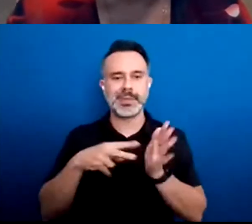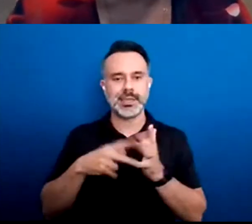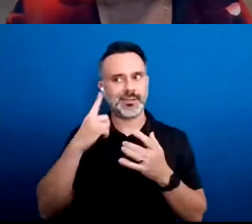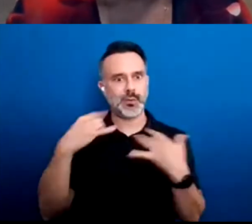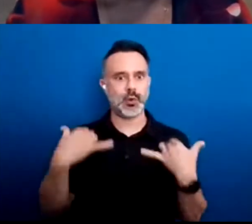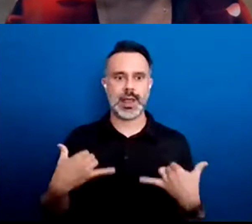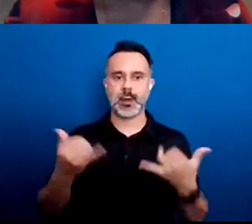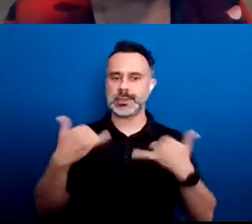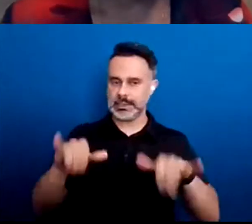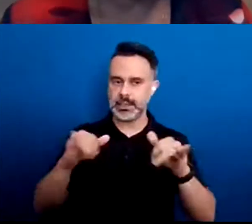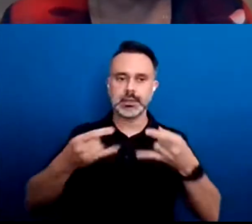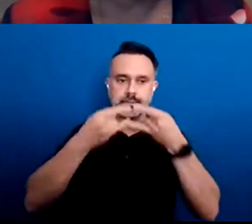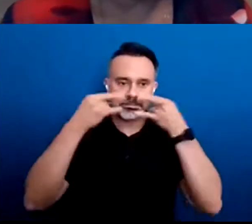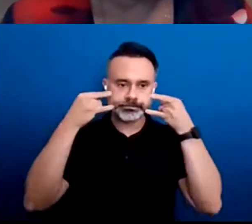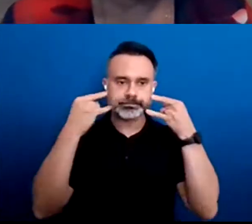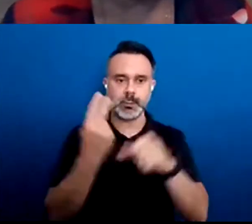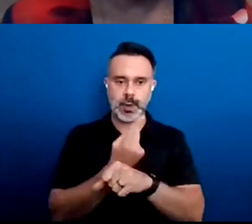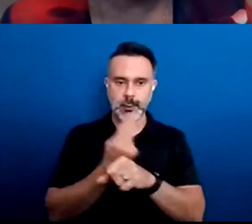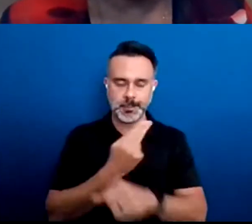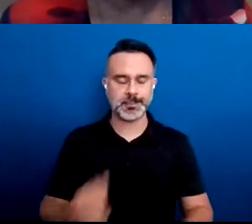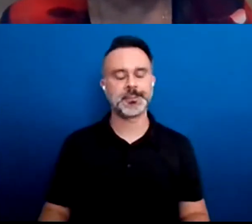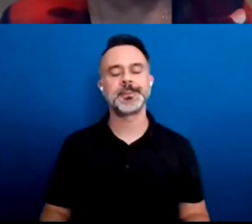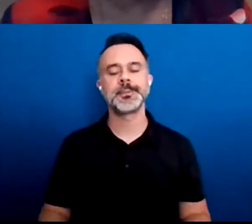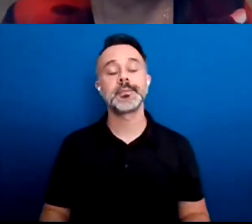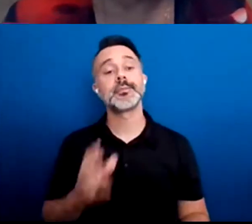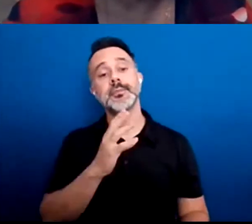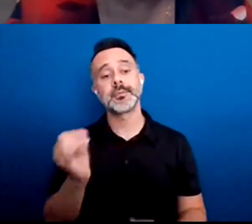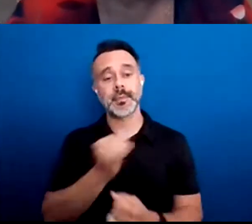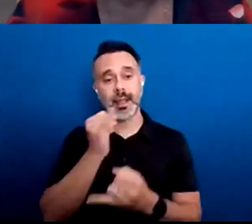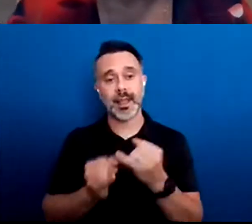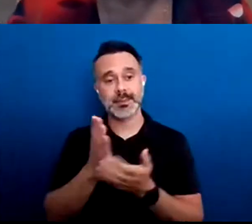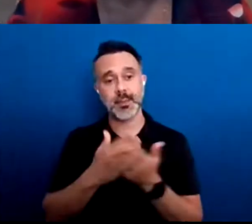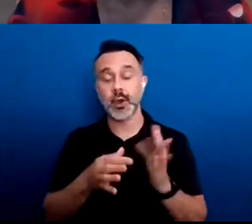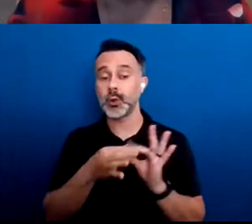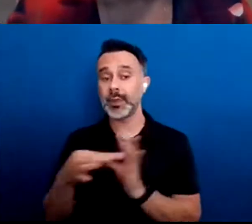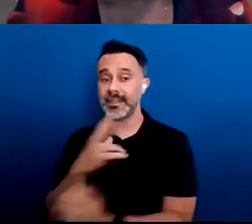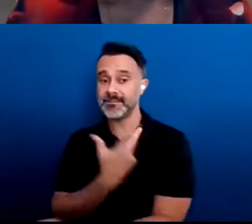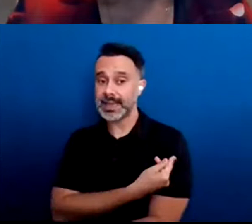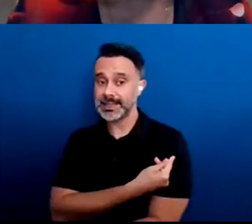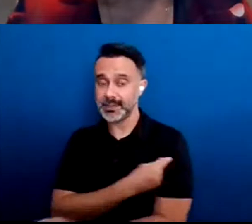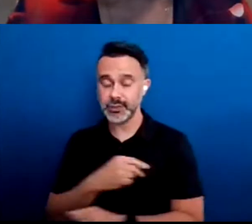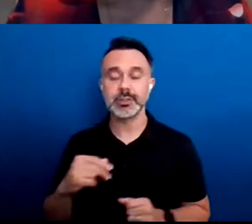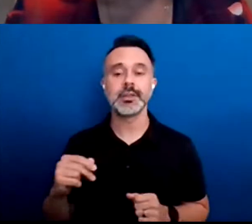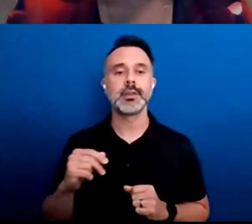workplace. Lastly, just wanted to let you know where we're at with vaccinations. We're at